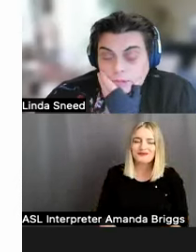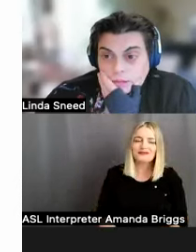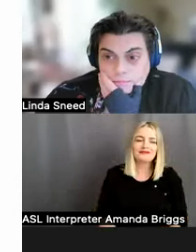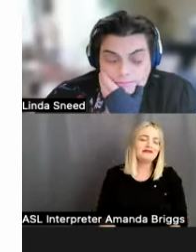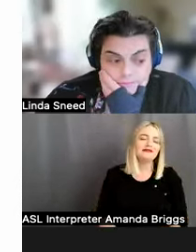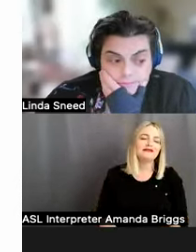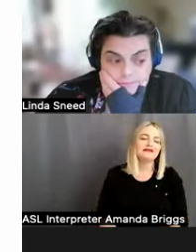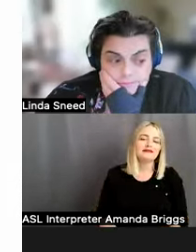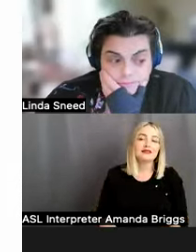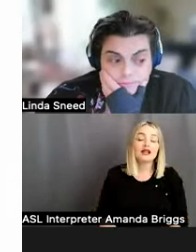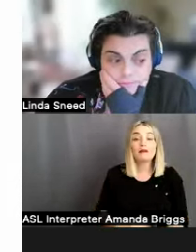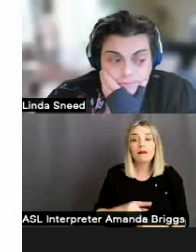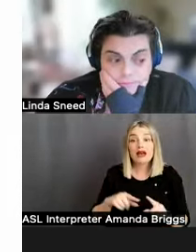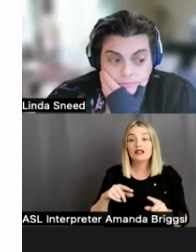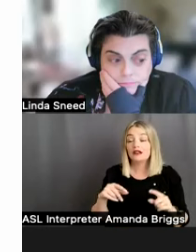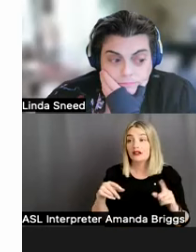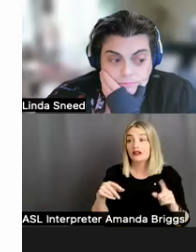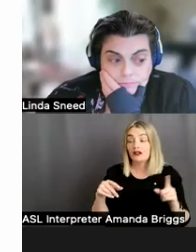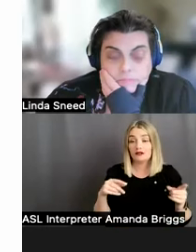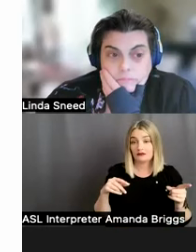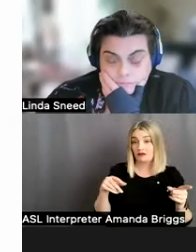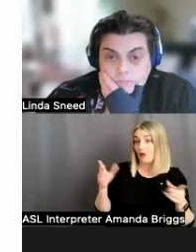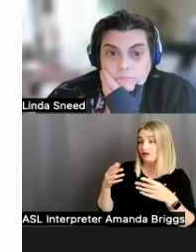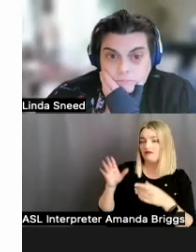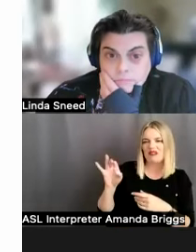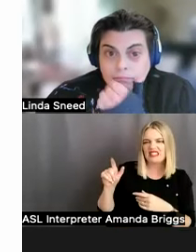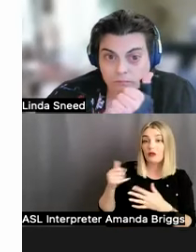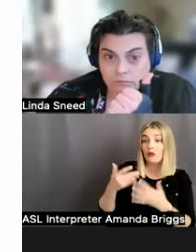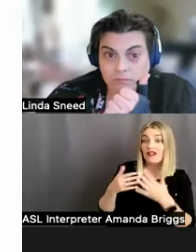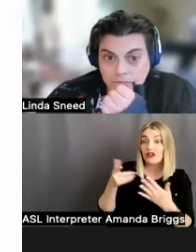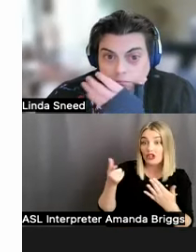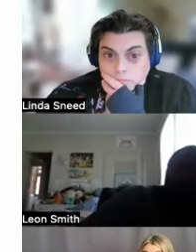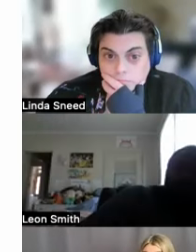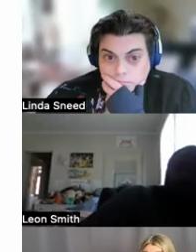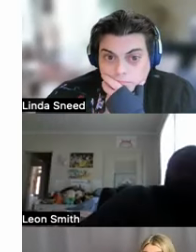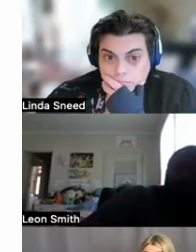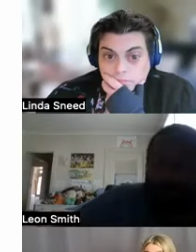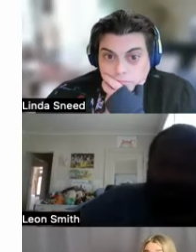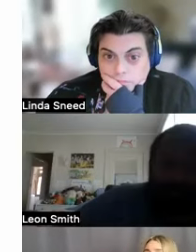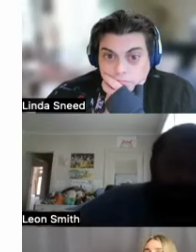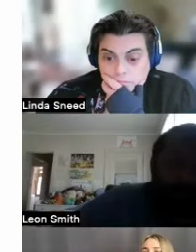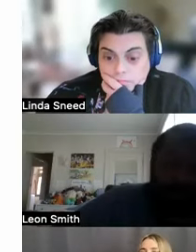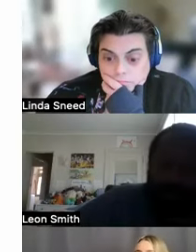But put it in your syllabus. Whatever you decide to do, have it in your syllabus.